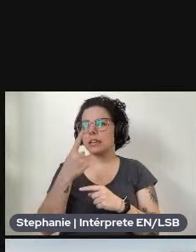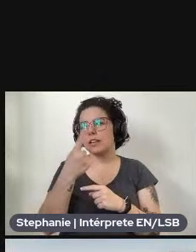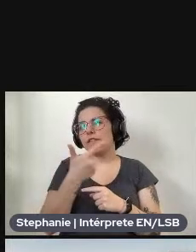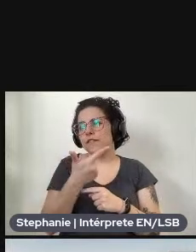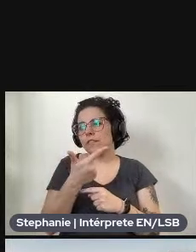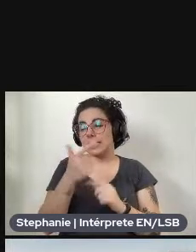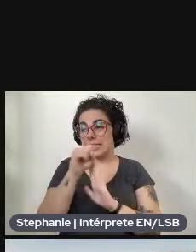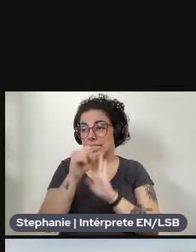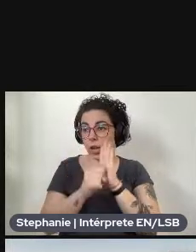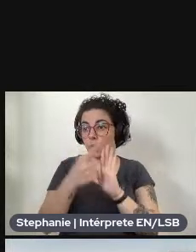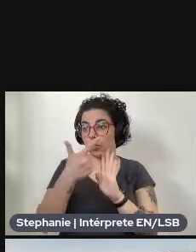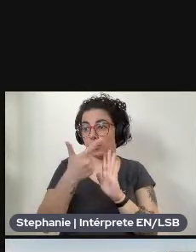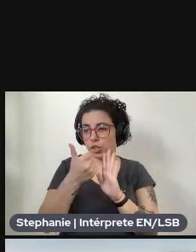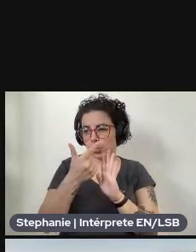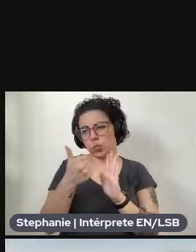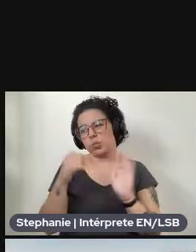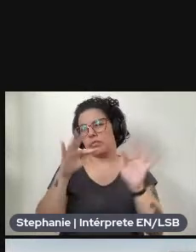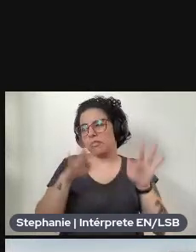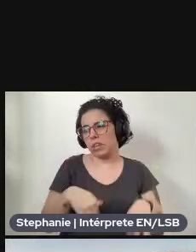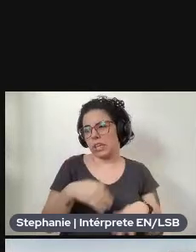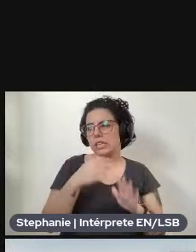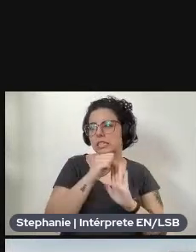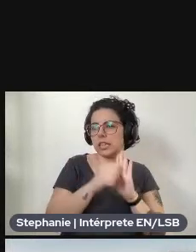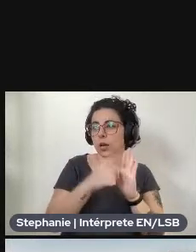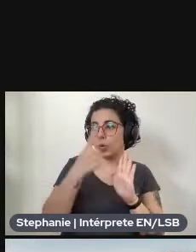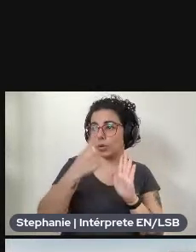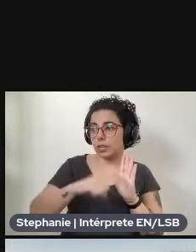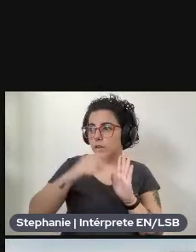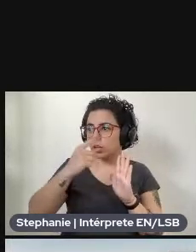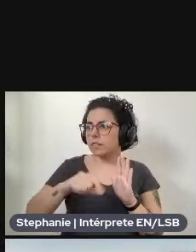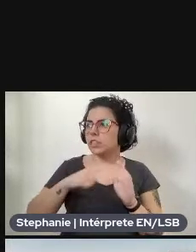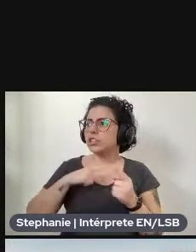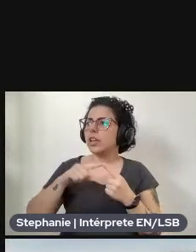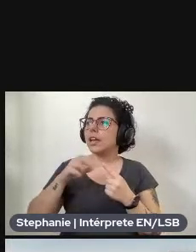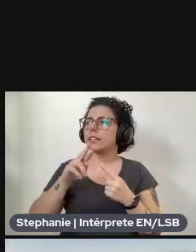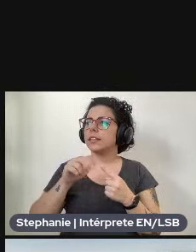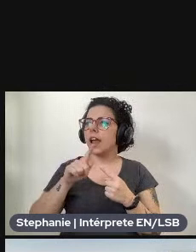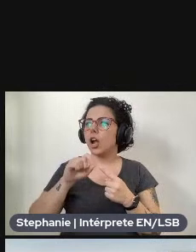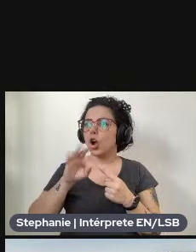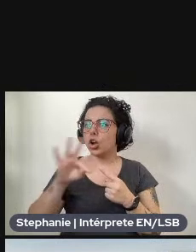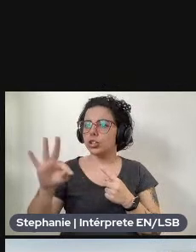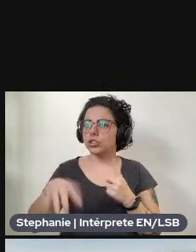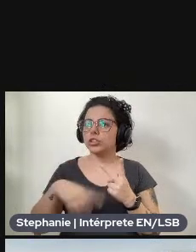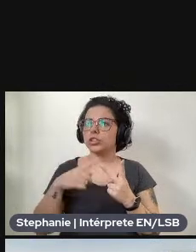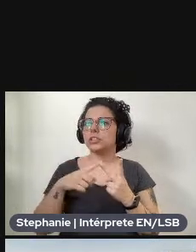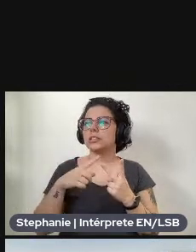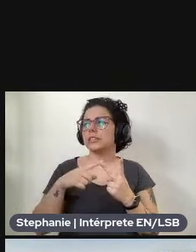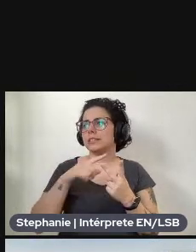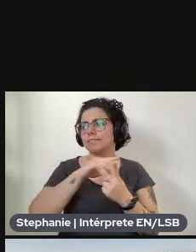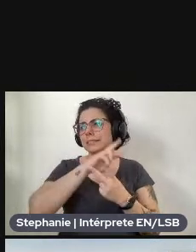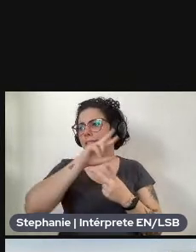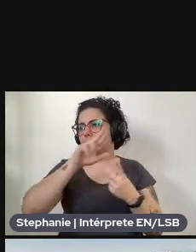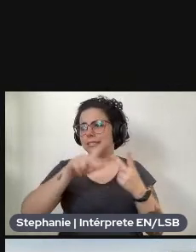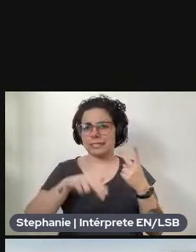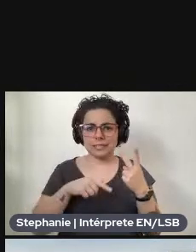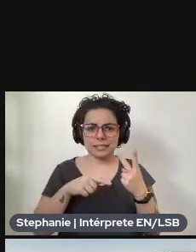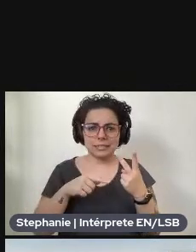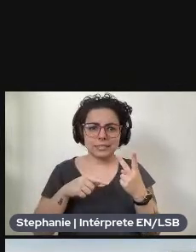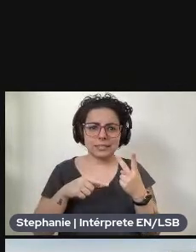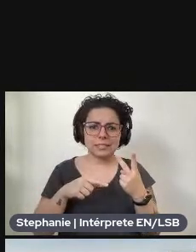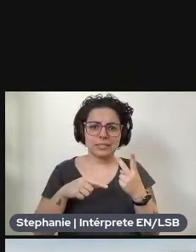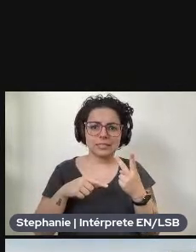century, several scholars, including Traugott, Norde, Heine, they started to put into question that idea